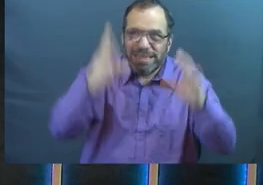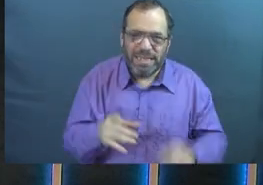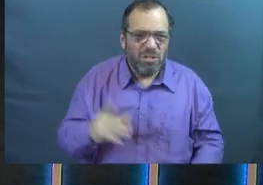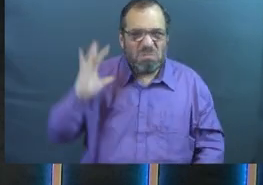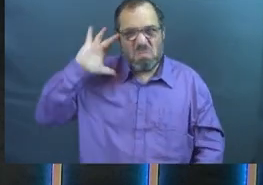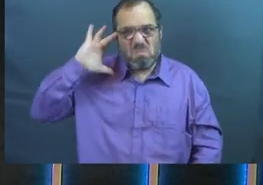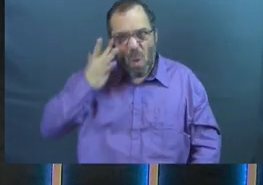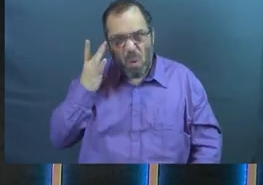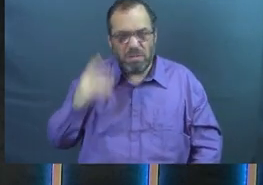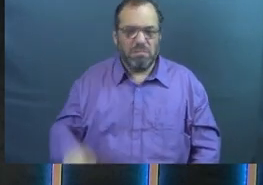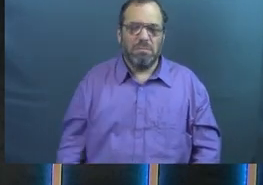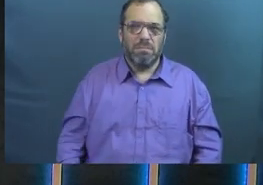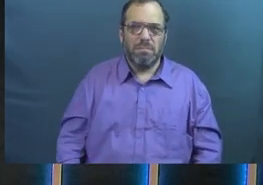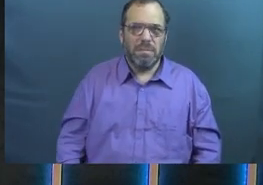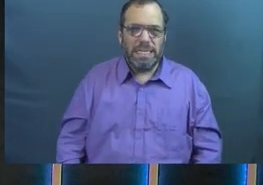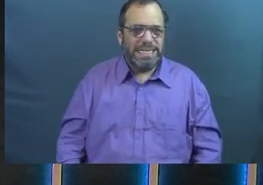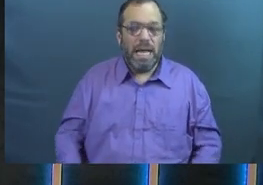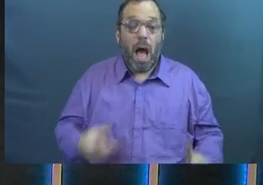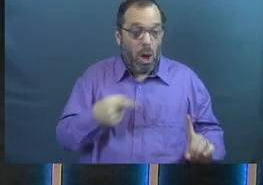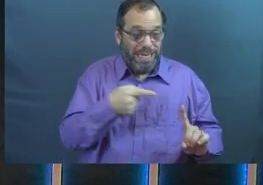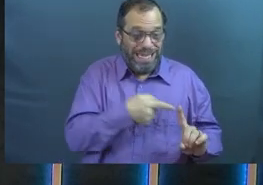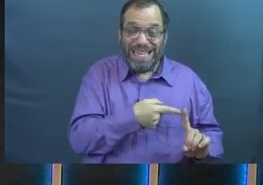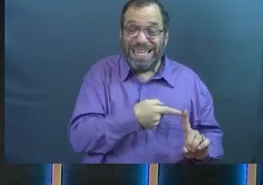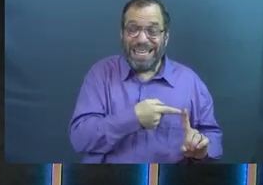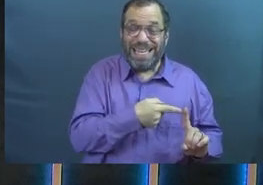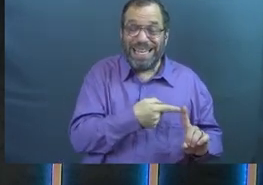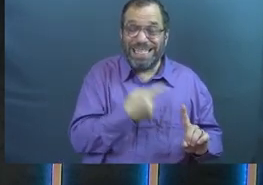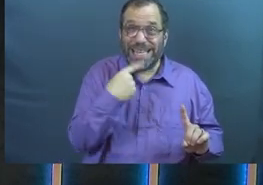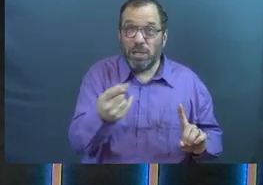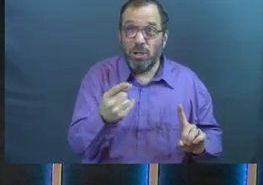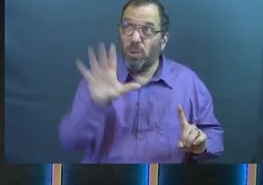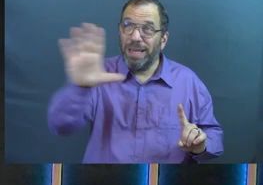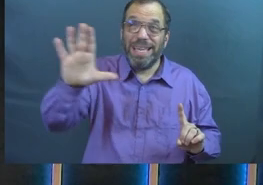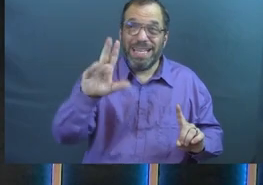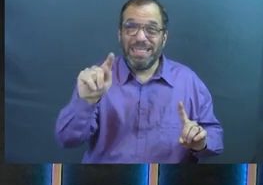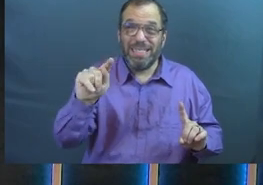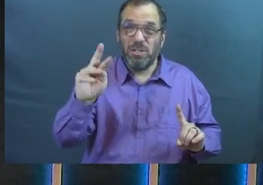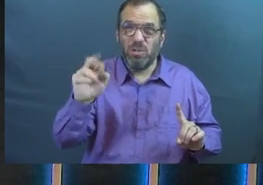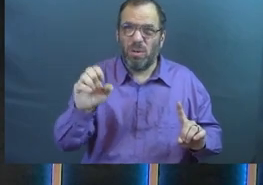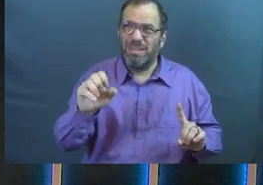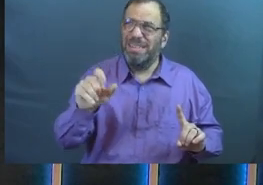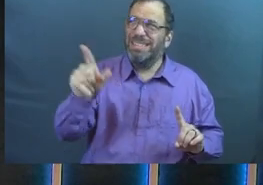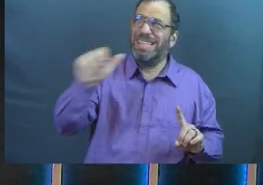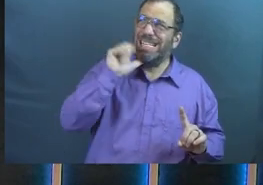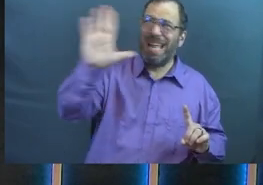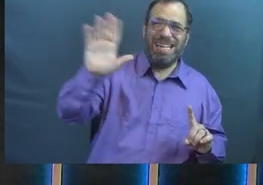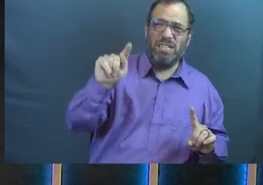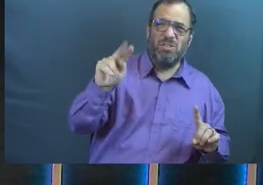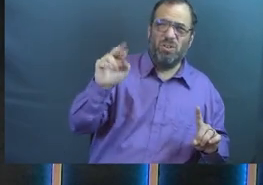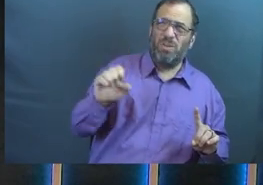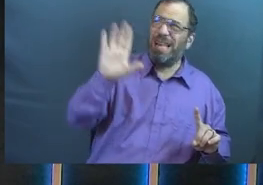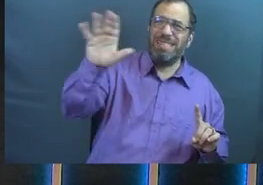annoyed. He's telling you what God's tone is. That's not God's tone. That's not God's outlook on you.